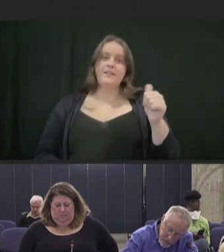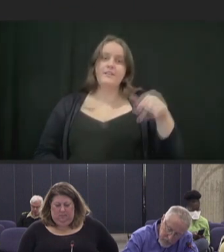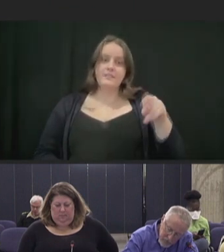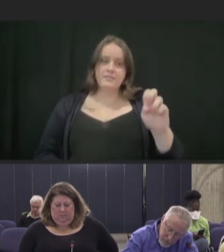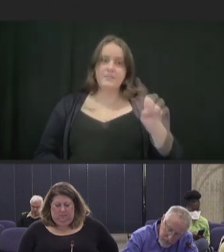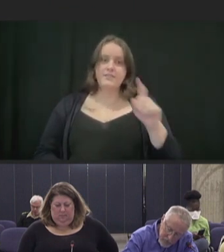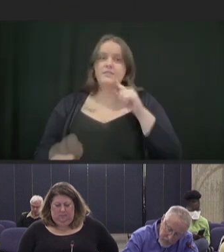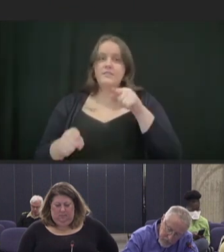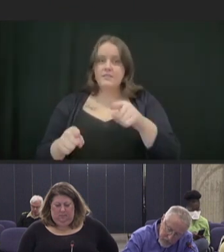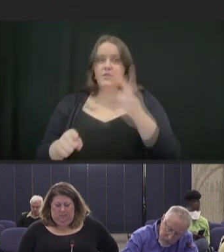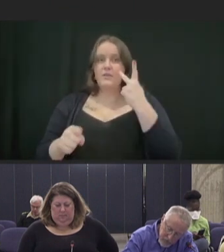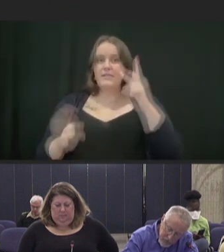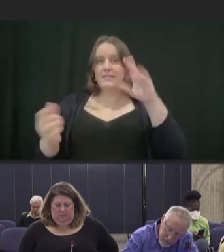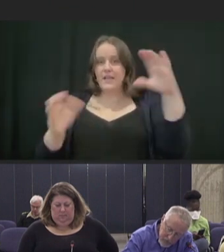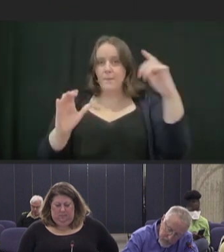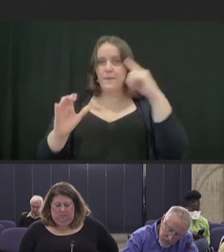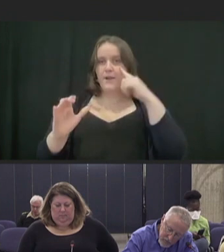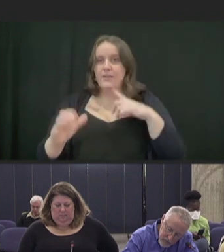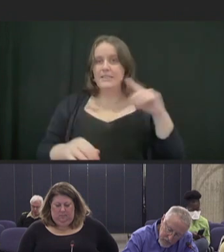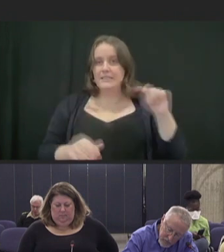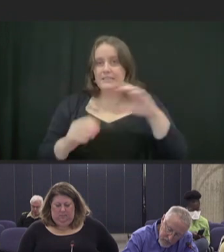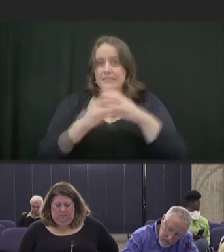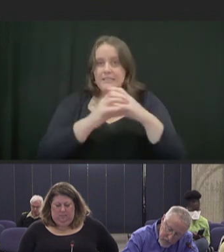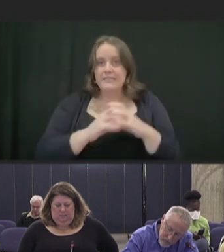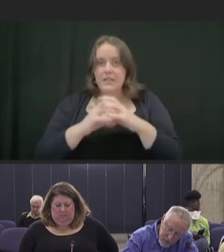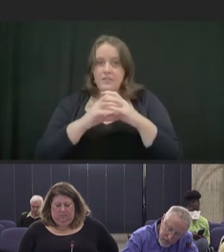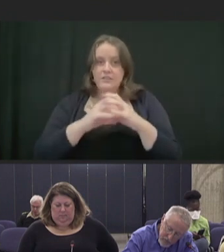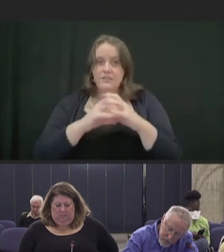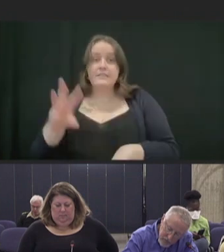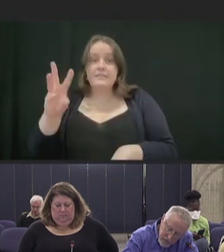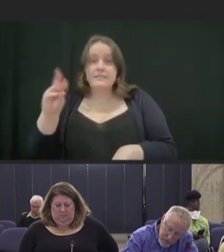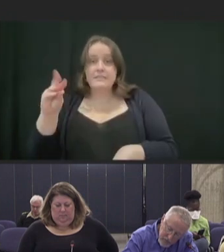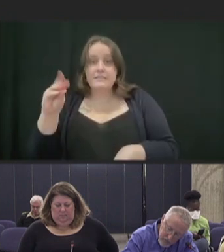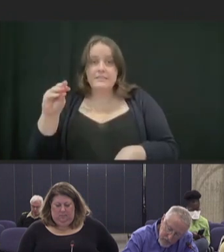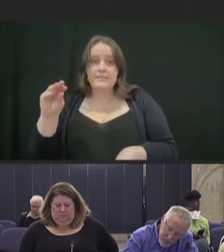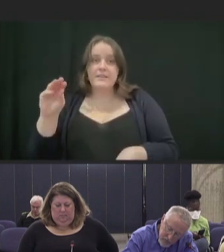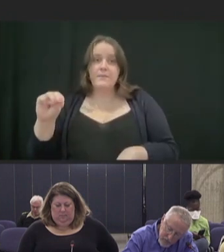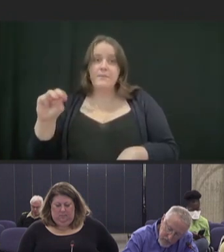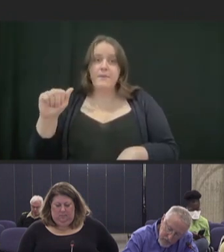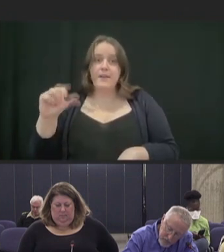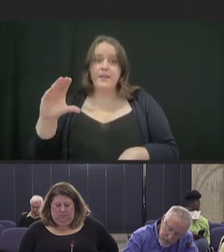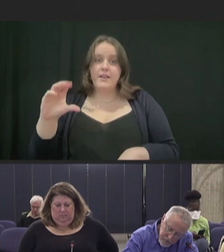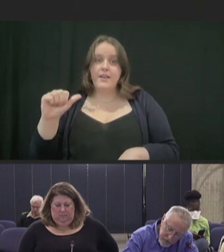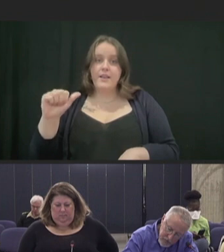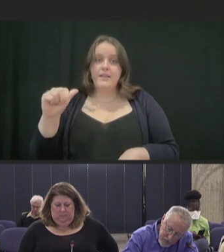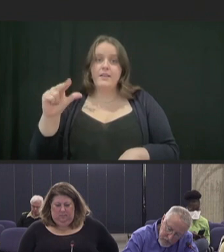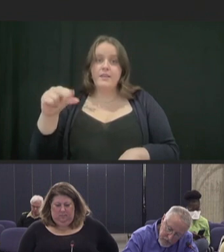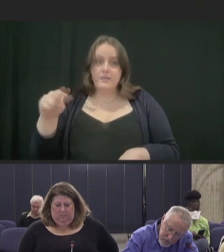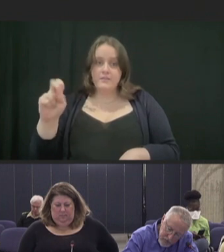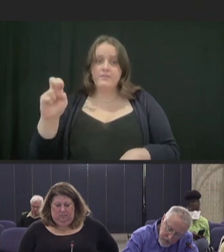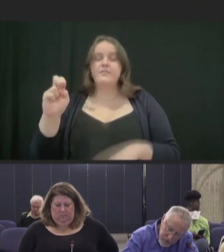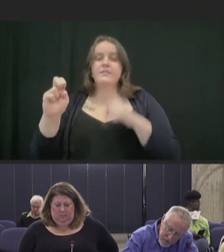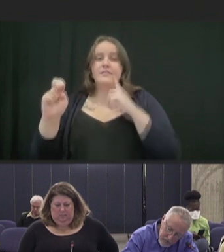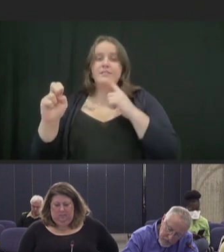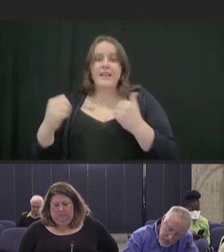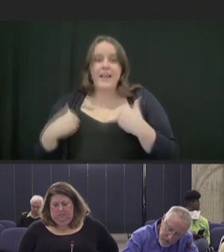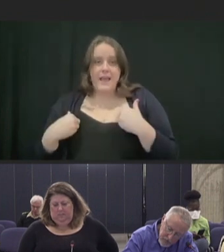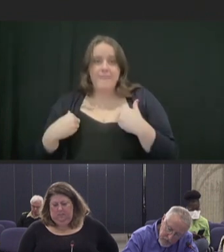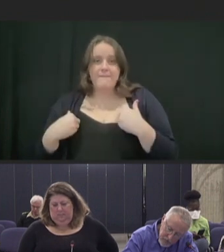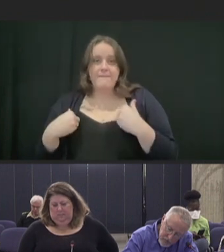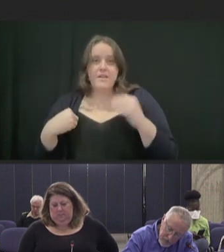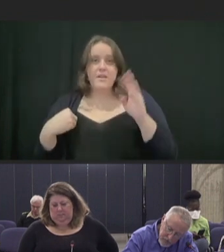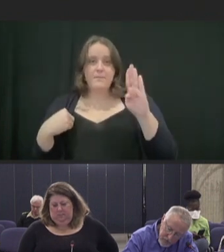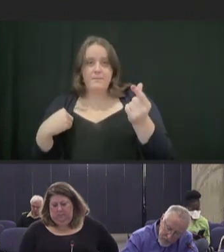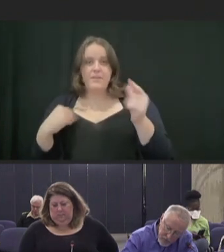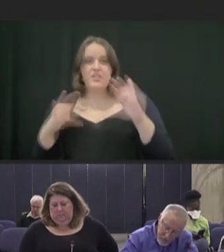that when we looked at 60 rhesus macaques, we found the majority of them do have BG18 class antibodies, and the